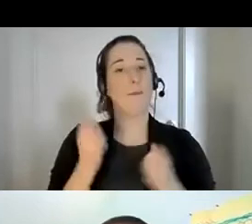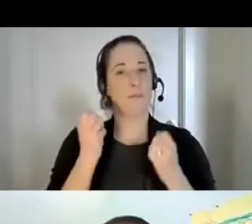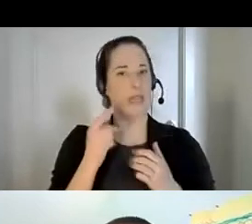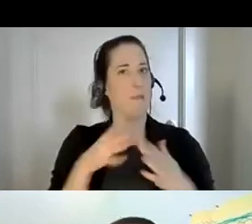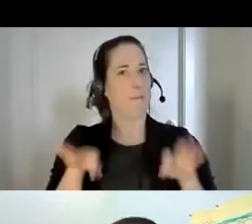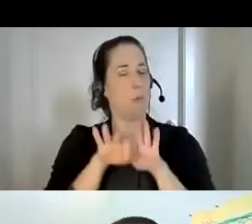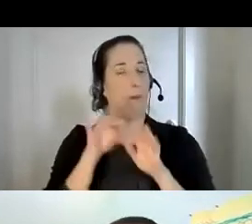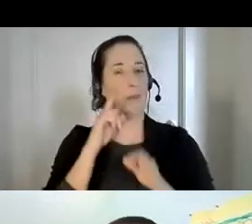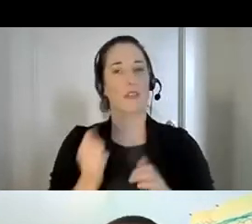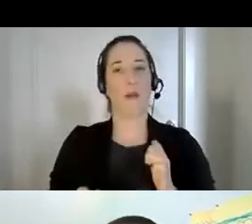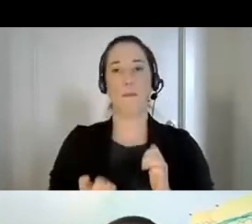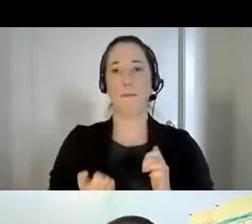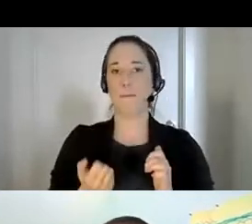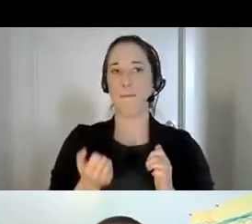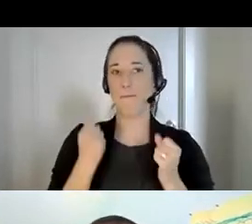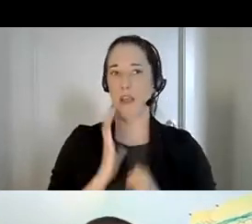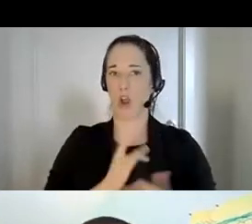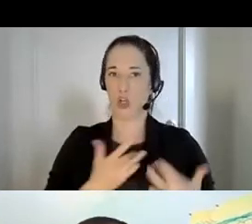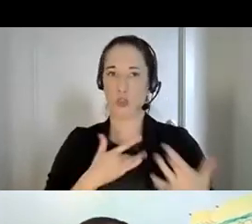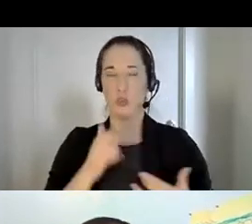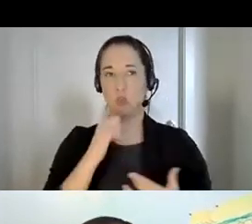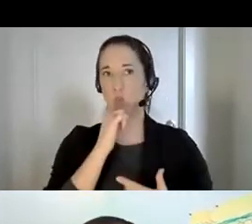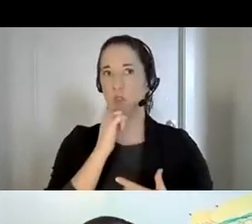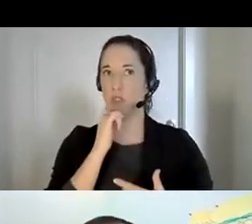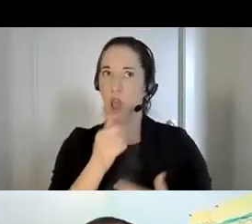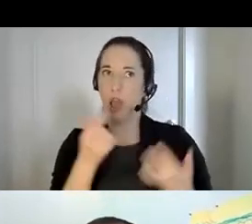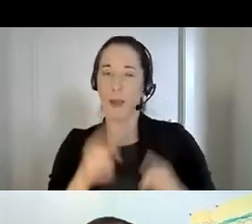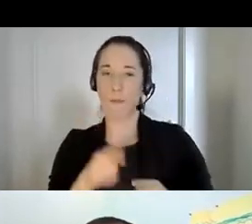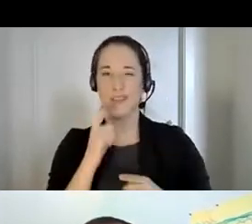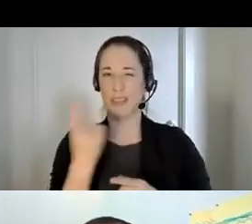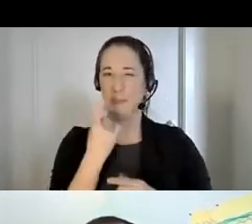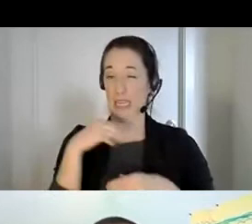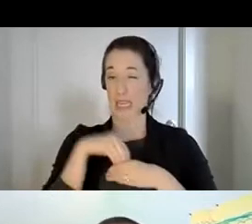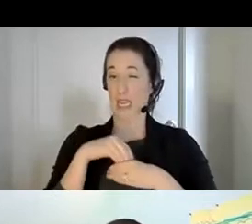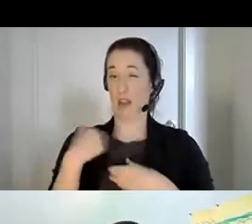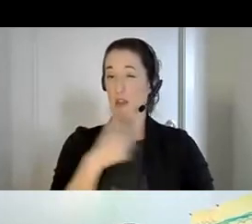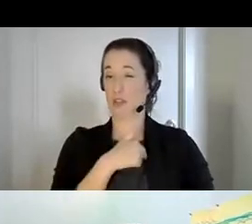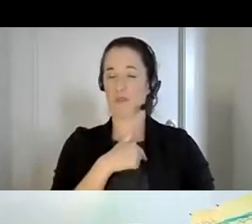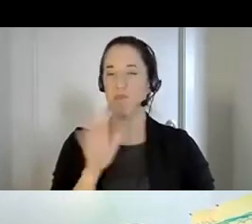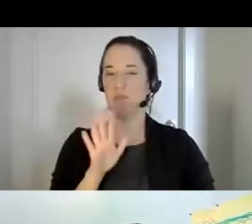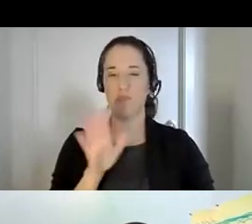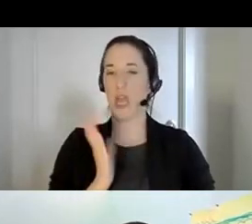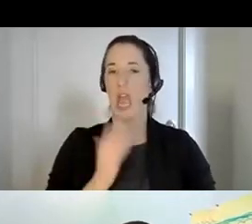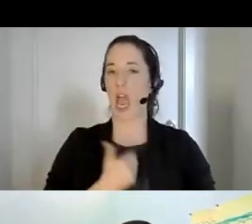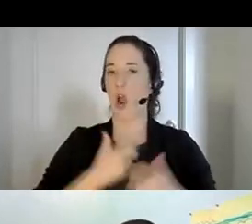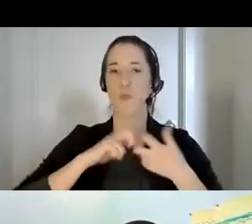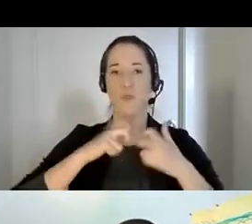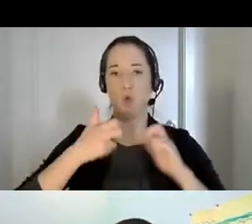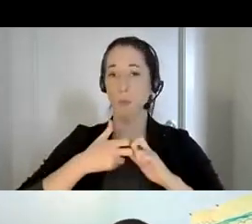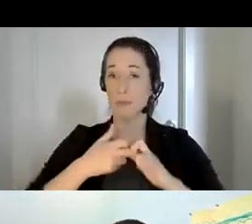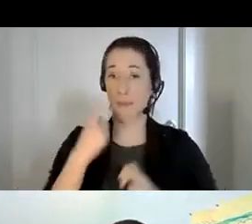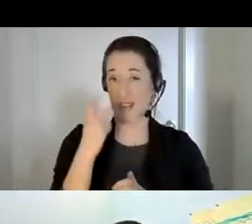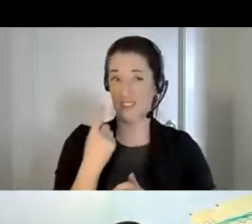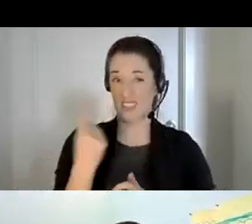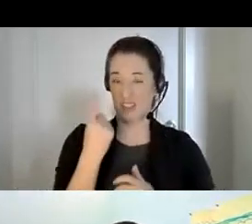don't exist because of us or because of something within us. Our problems are not because of something inherent